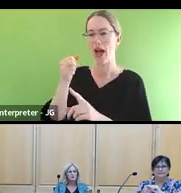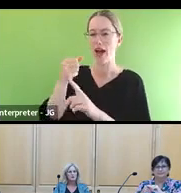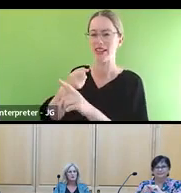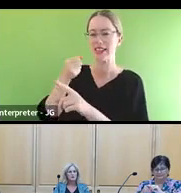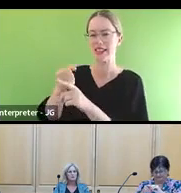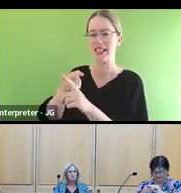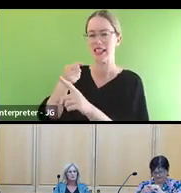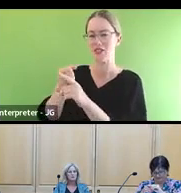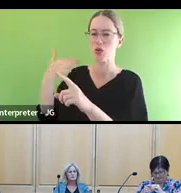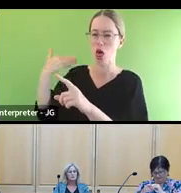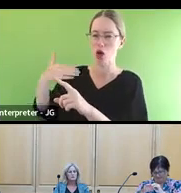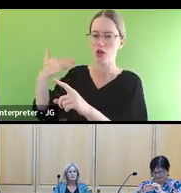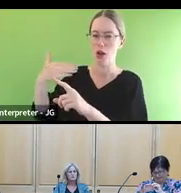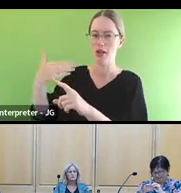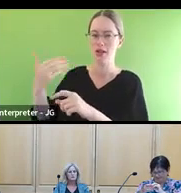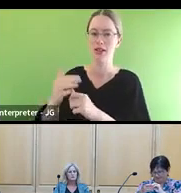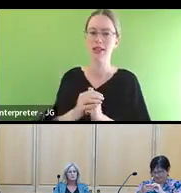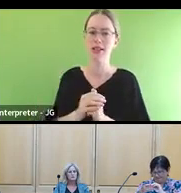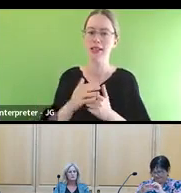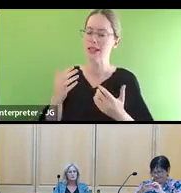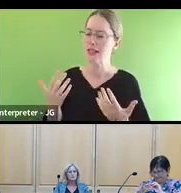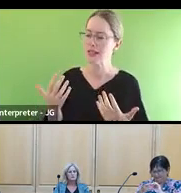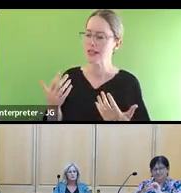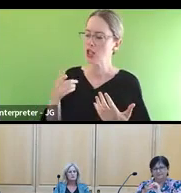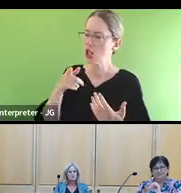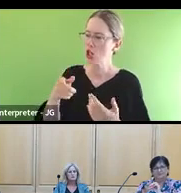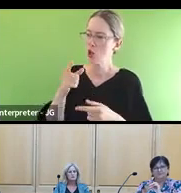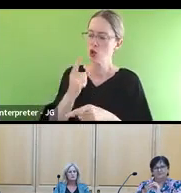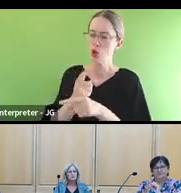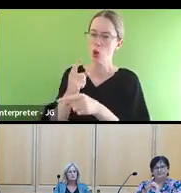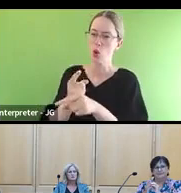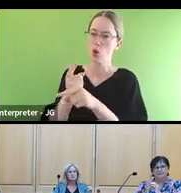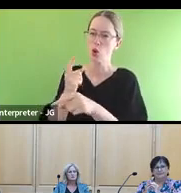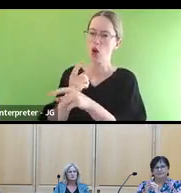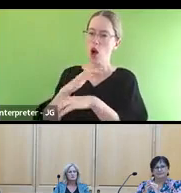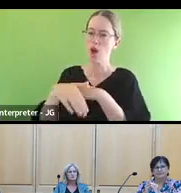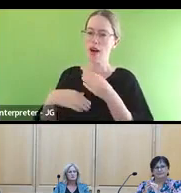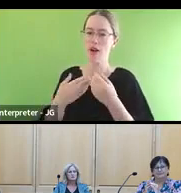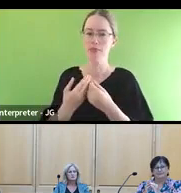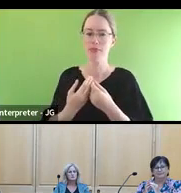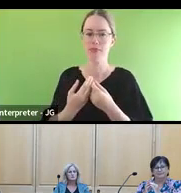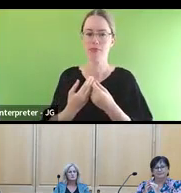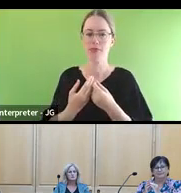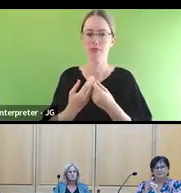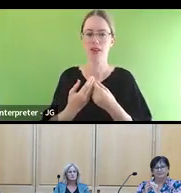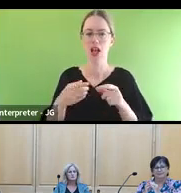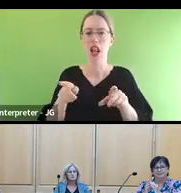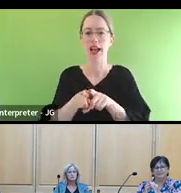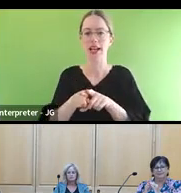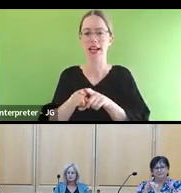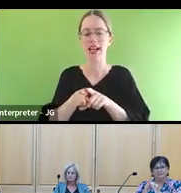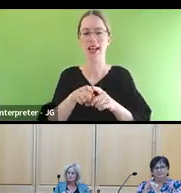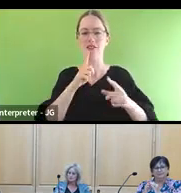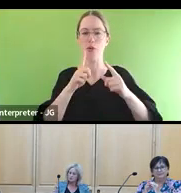many years in this area. One of the things you talked about was just that loss of almost institutional memory in terms of as the